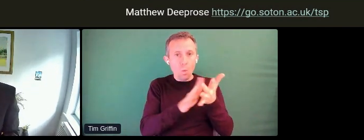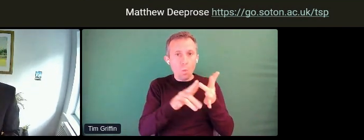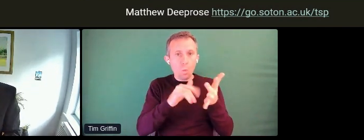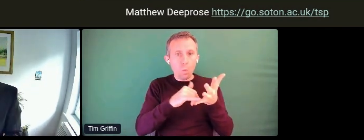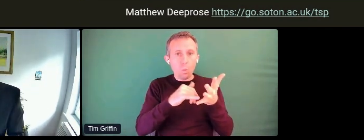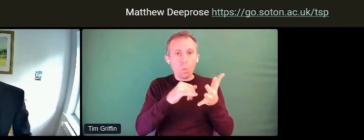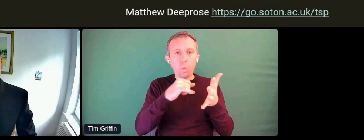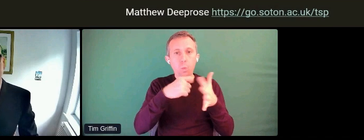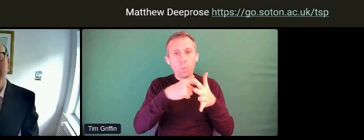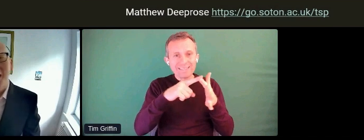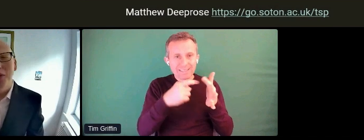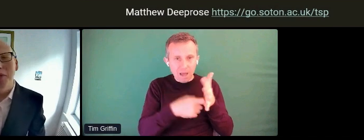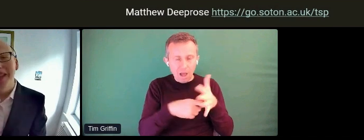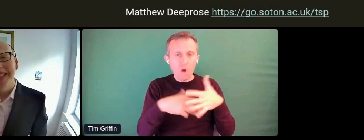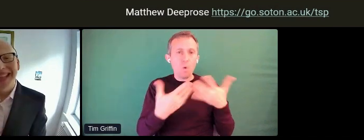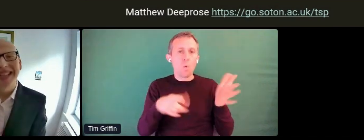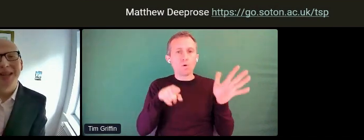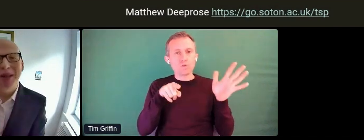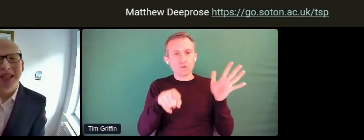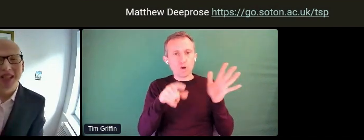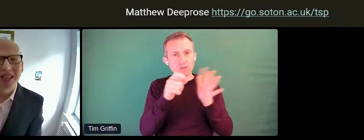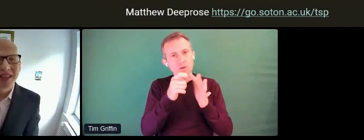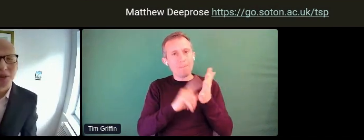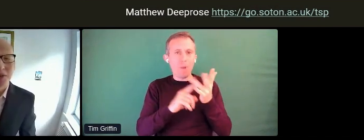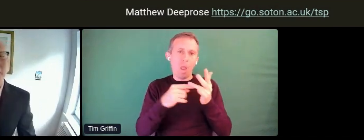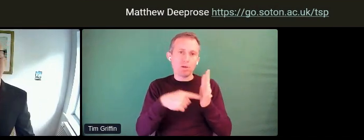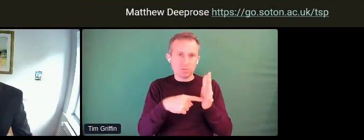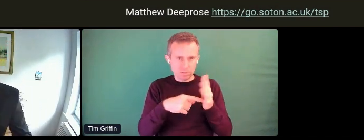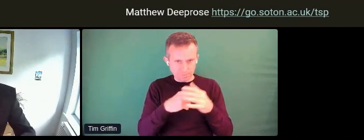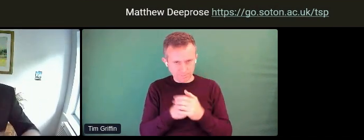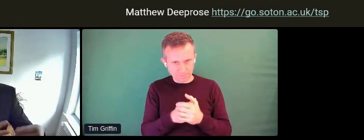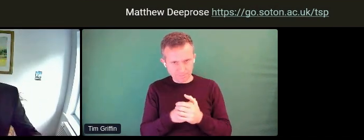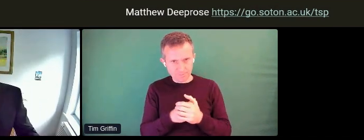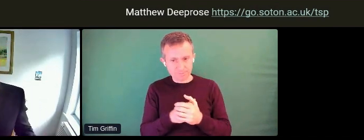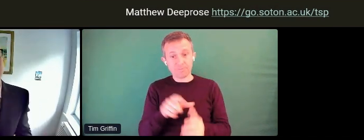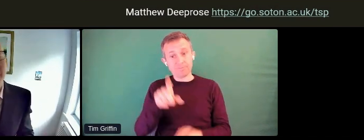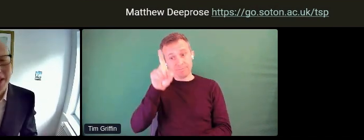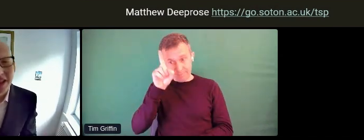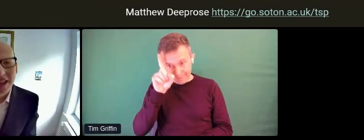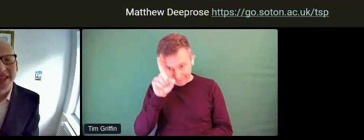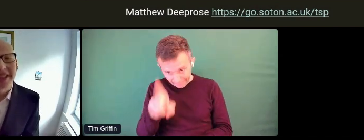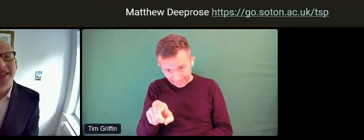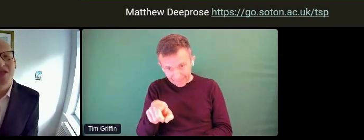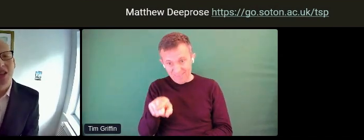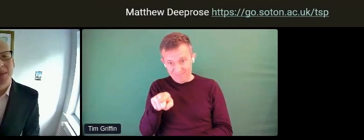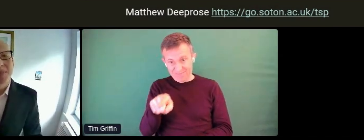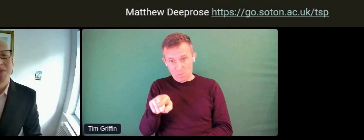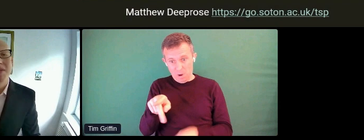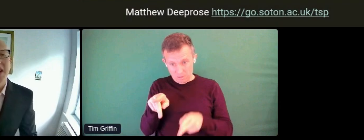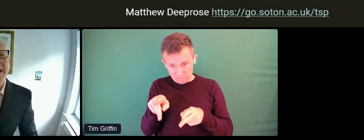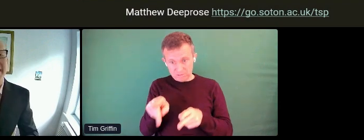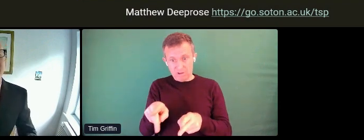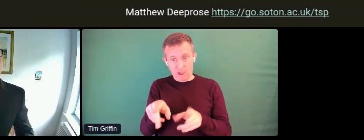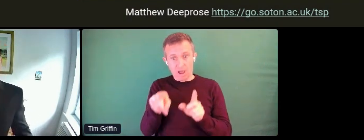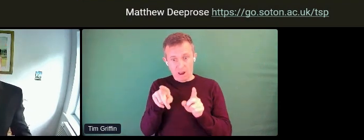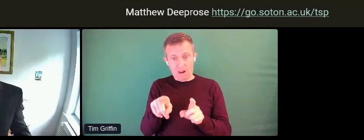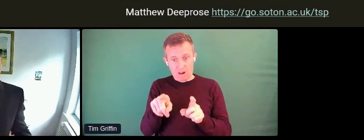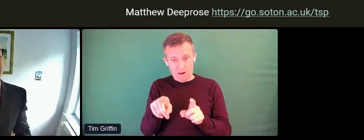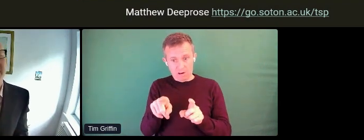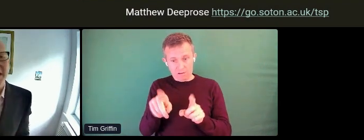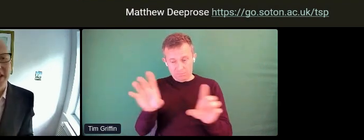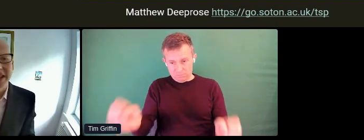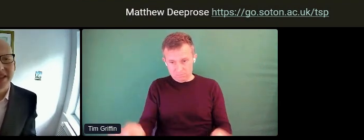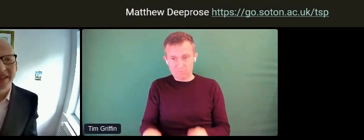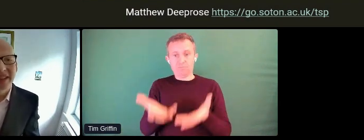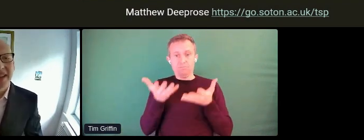and dot plots. When you select an image, or when you select an image type, Described provides an